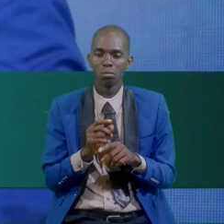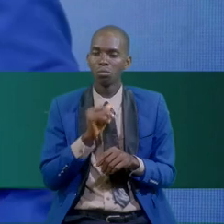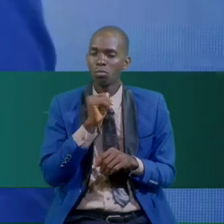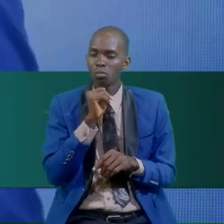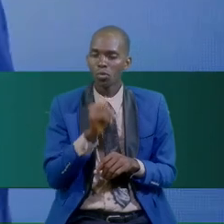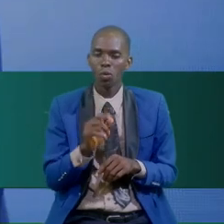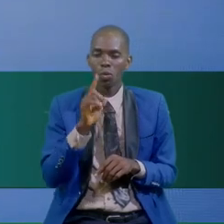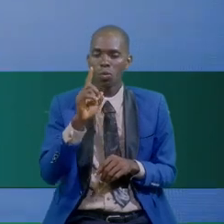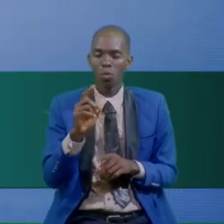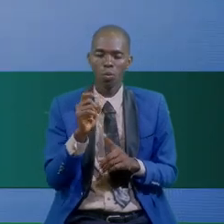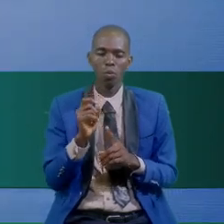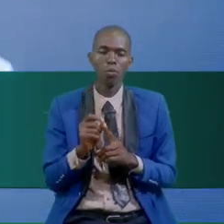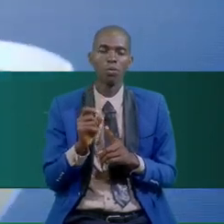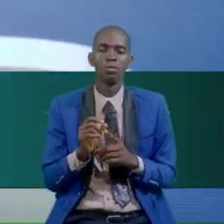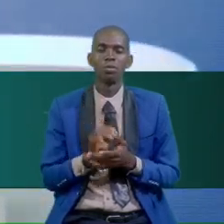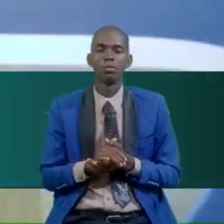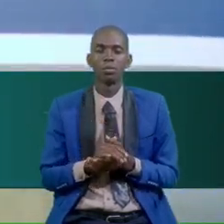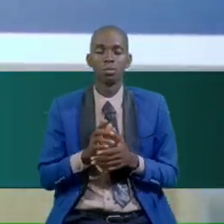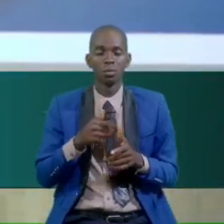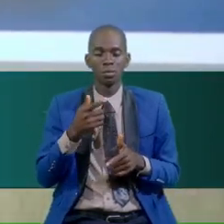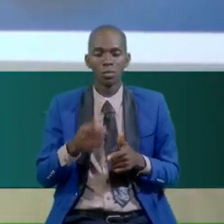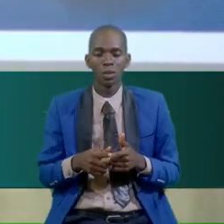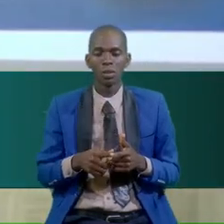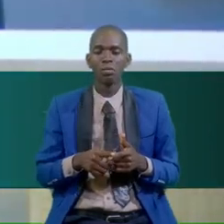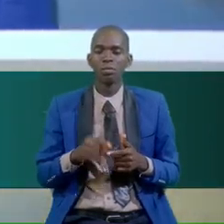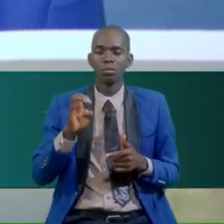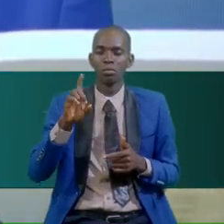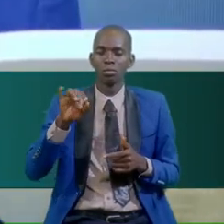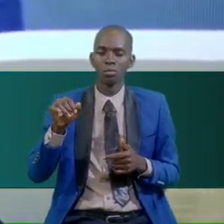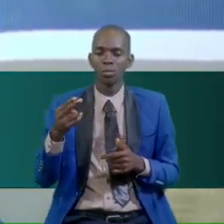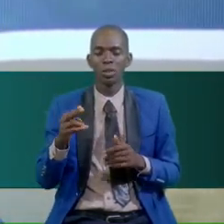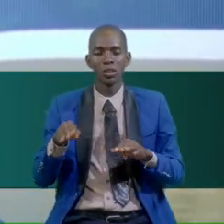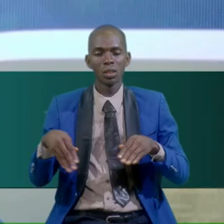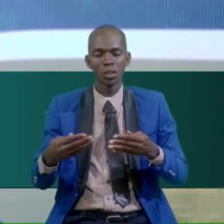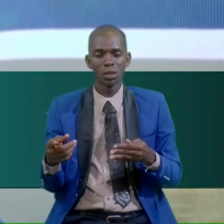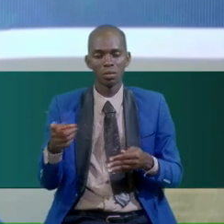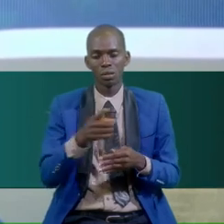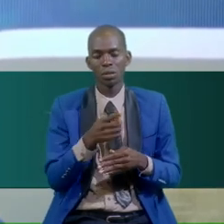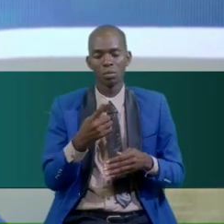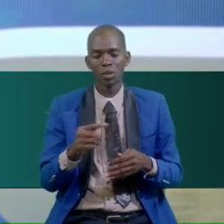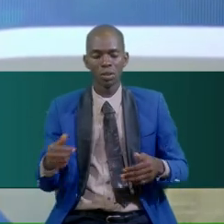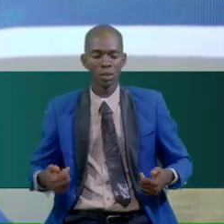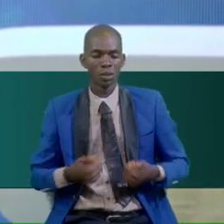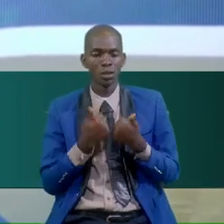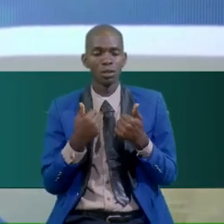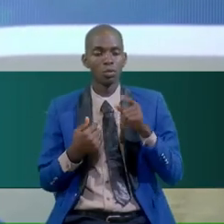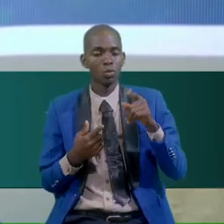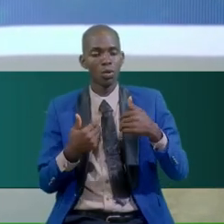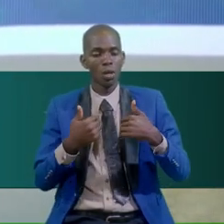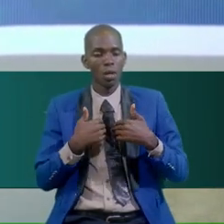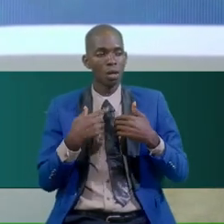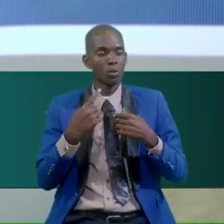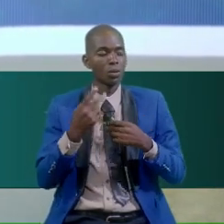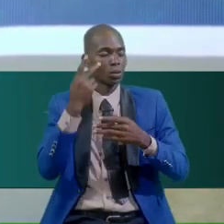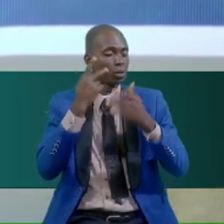word. Then he gave a challenge. He said, you have the prophets of Baal. I am the